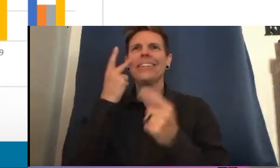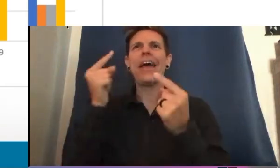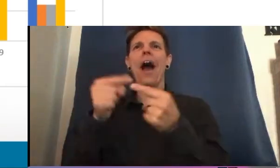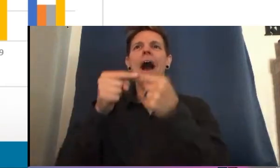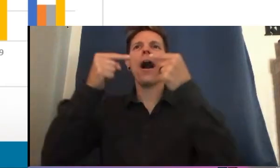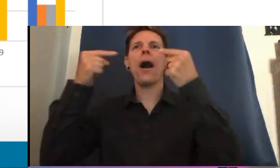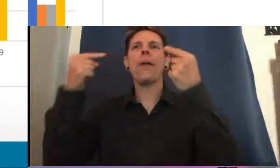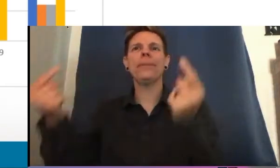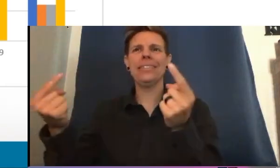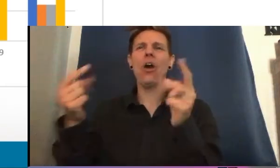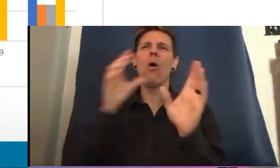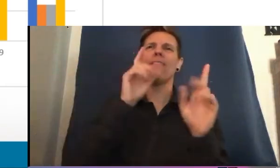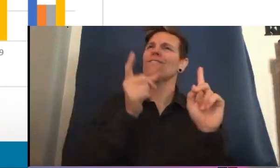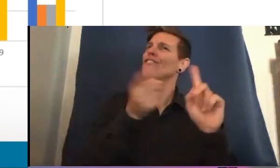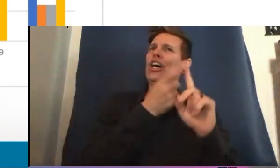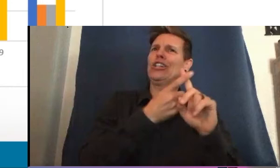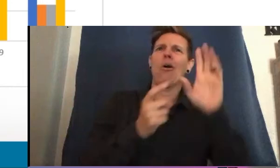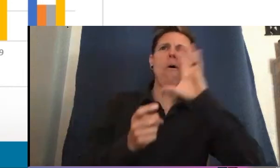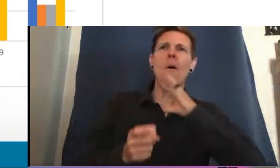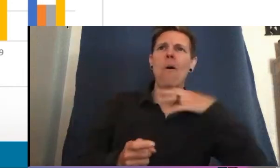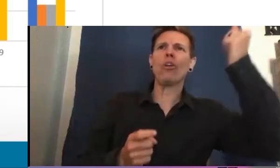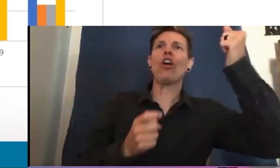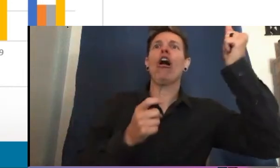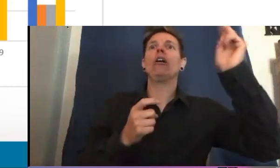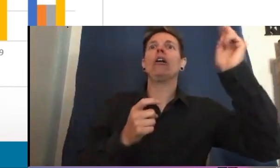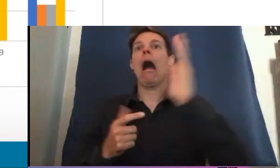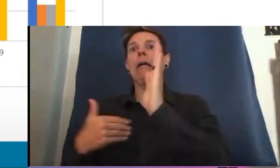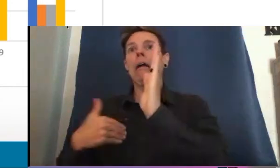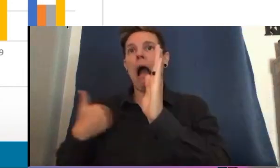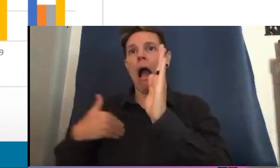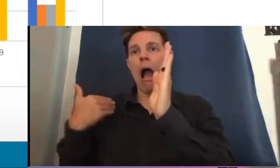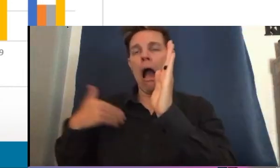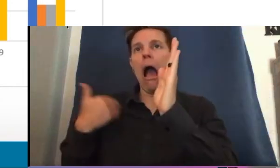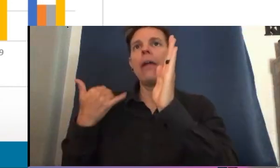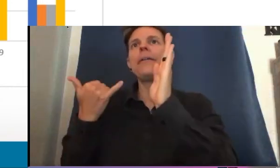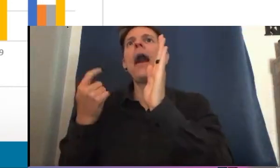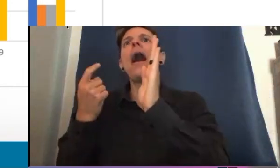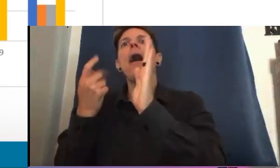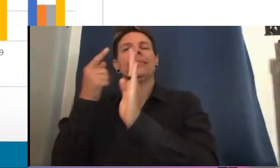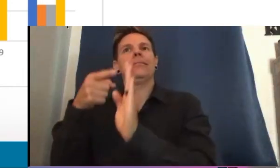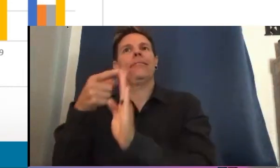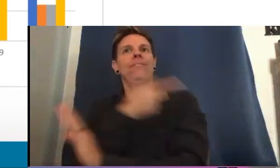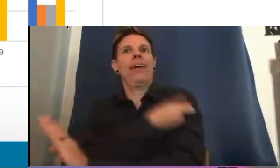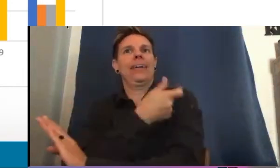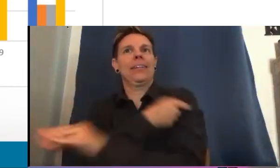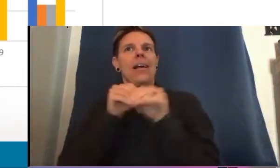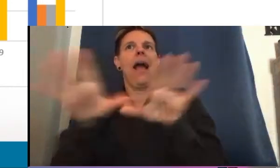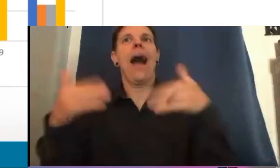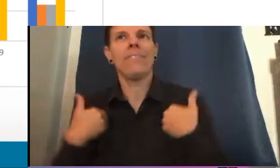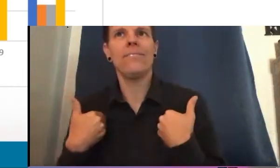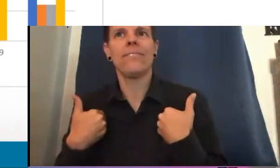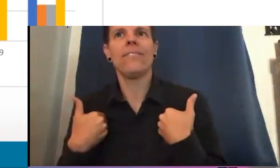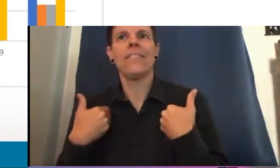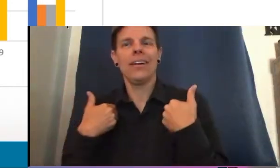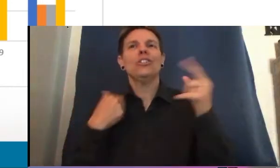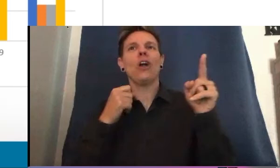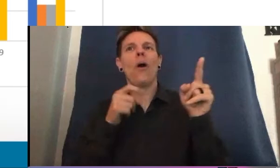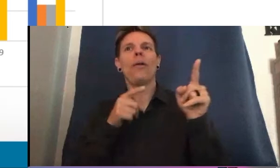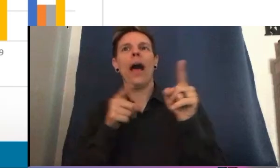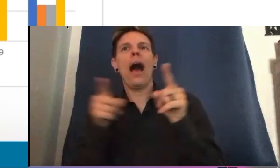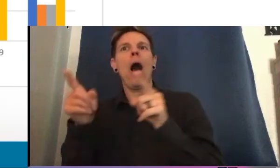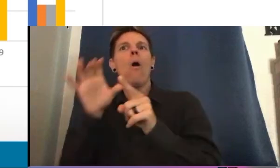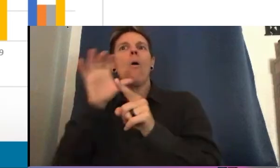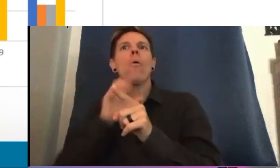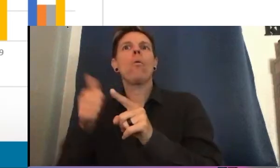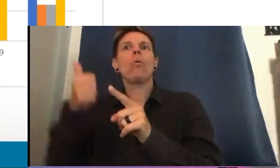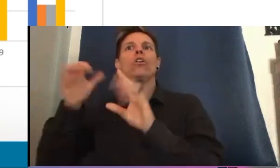again, principally because of the advent of vaccines and the penetration of vaccines within the older population in El Paso County.